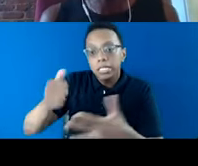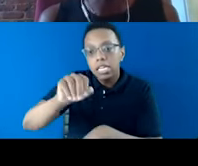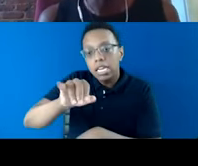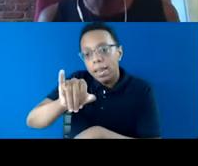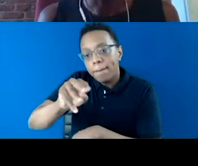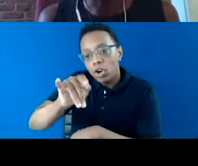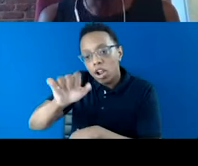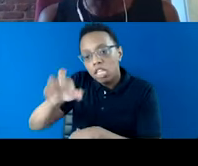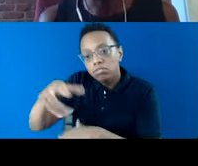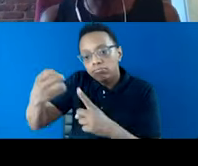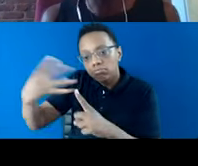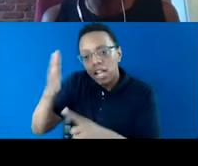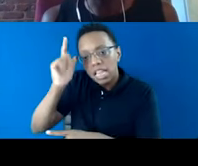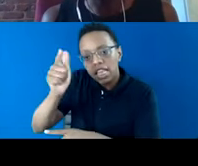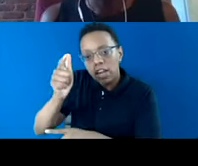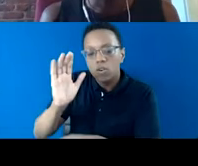that.